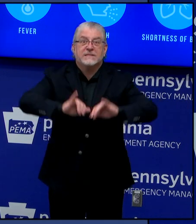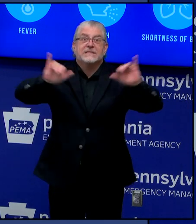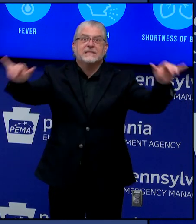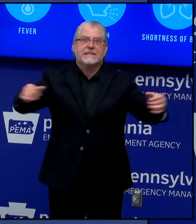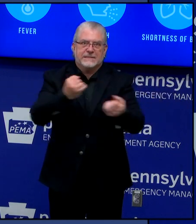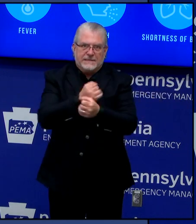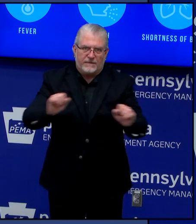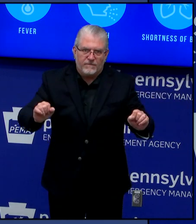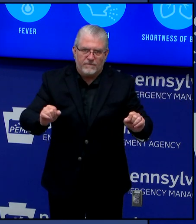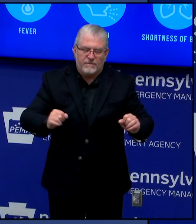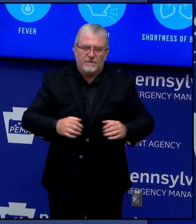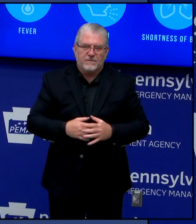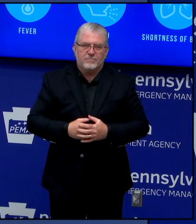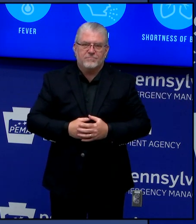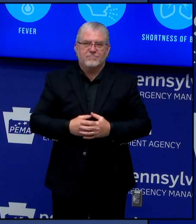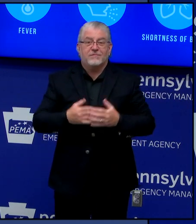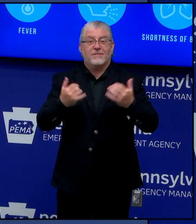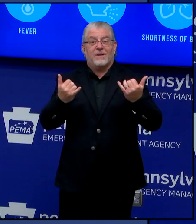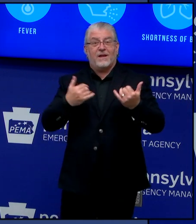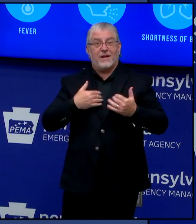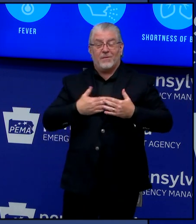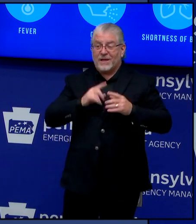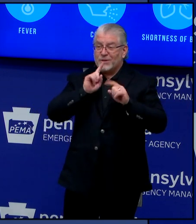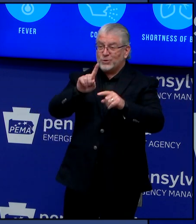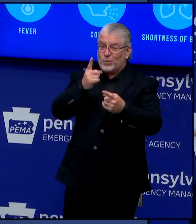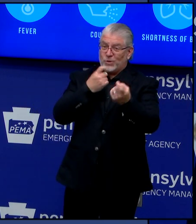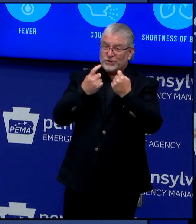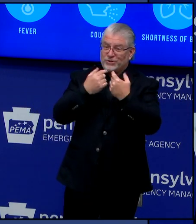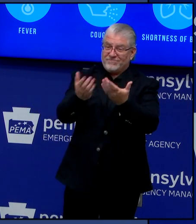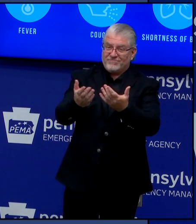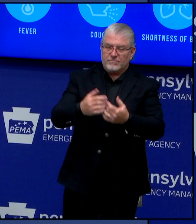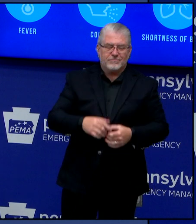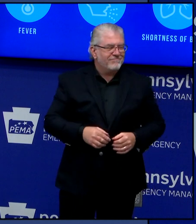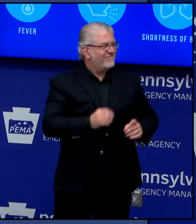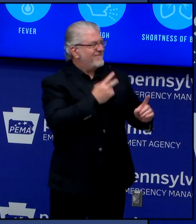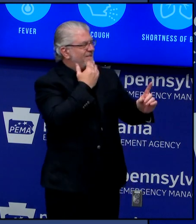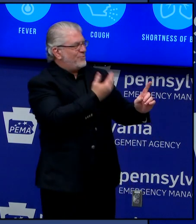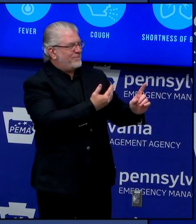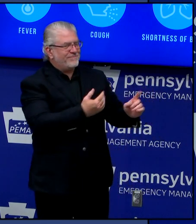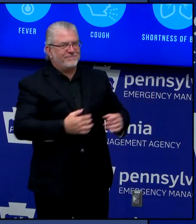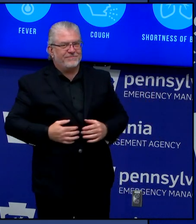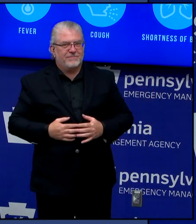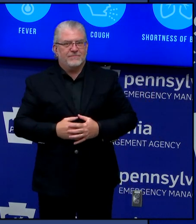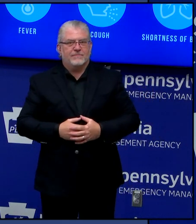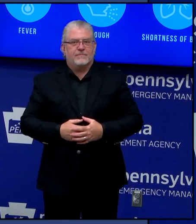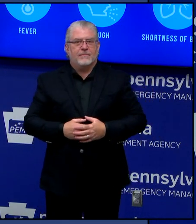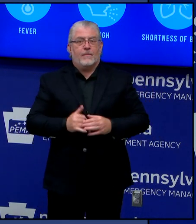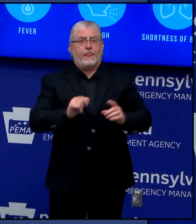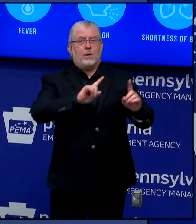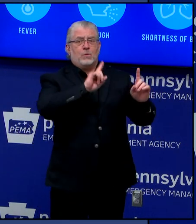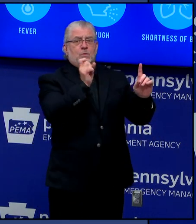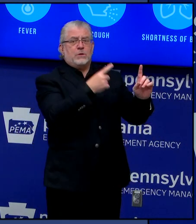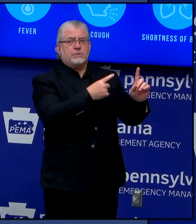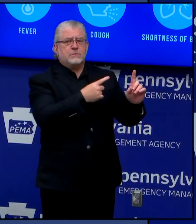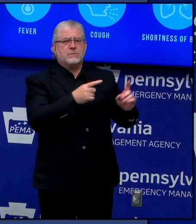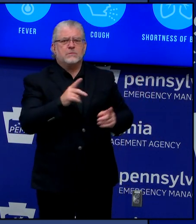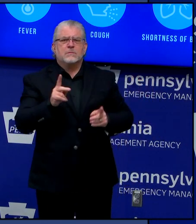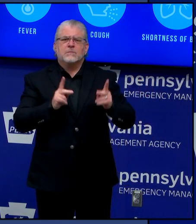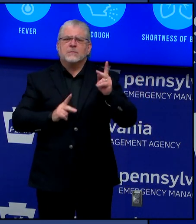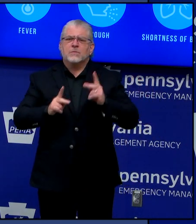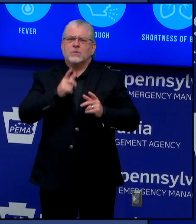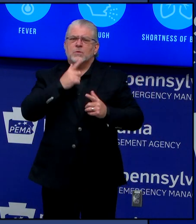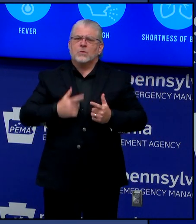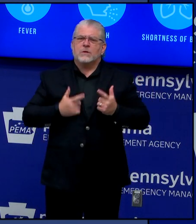And now I'm pleased to answer questions. Thank you, Secretary. From the Philadelphia Inquirer, are Pennsylvania residents that are still under a stay-at-home